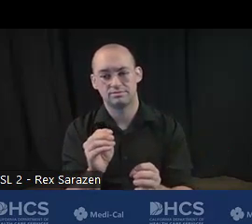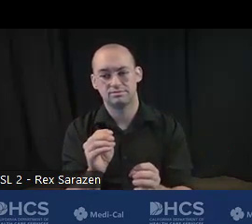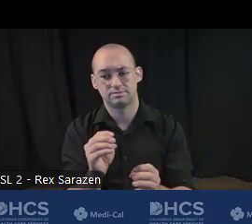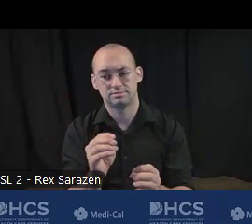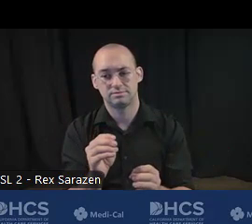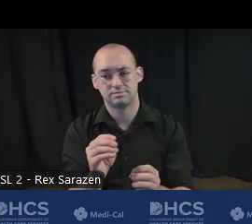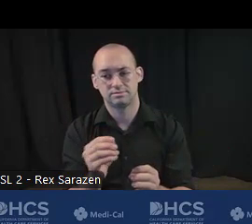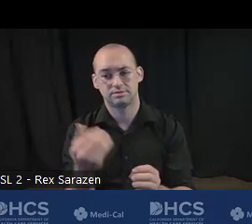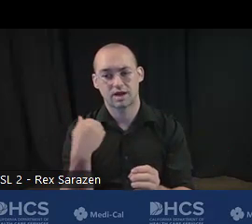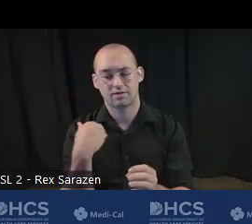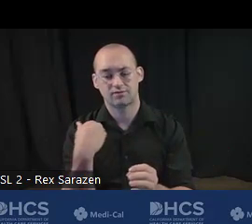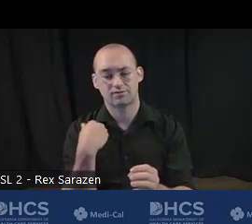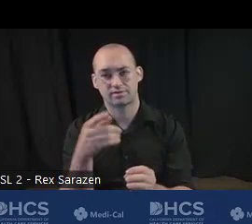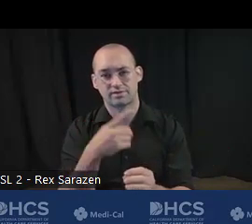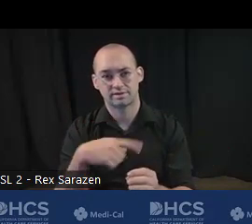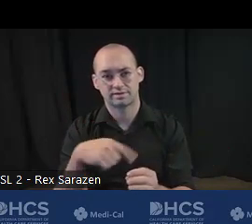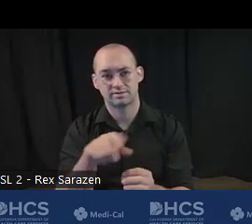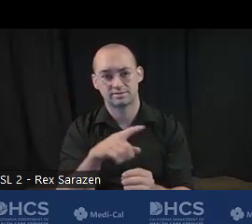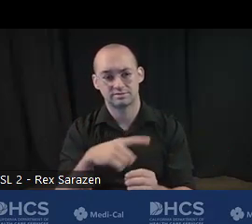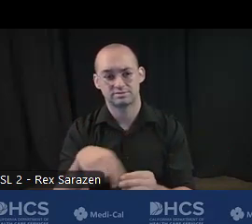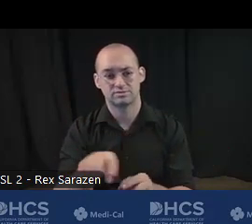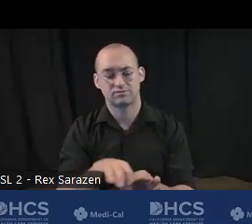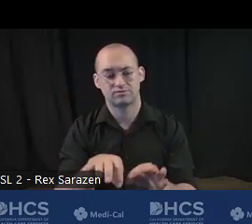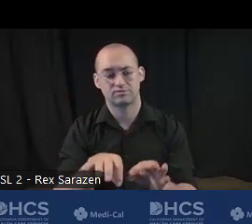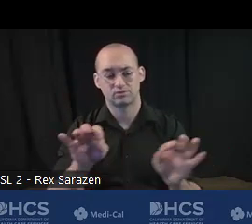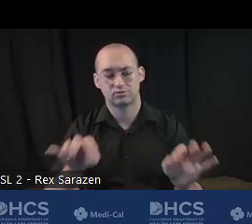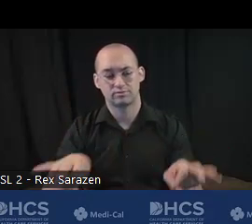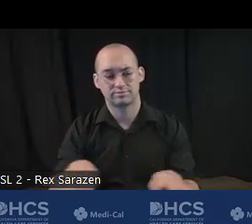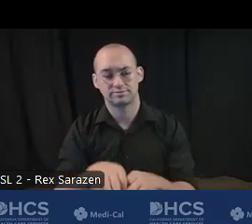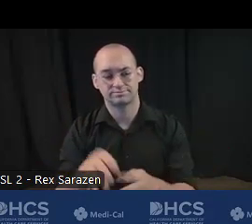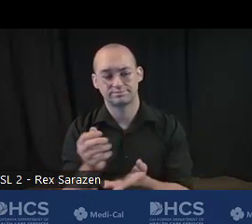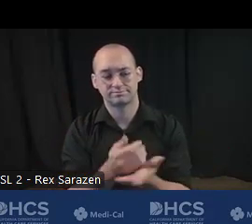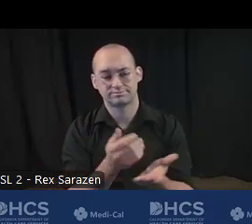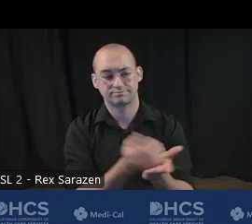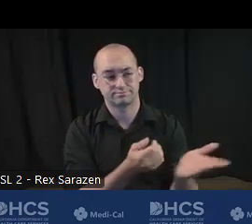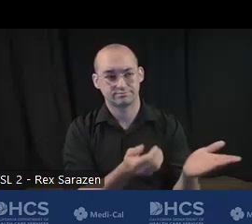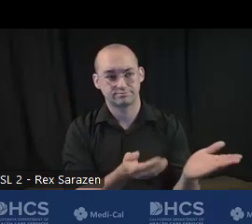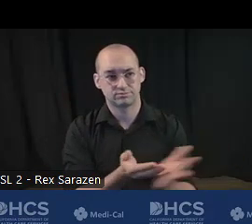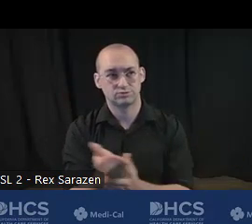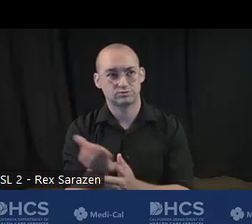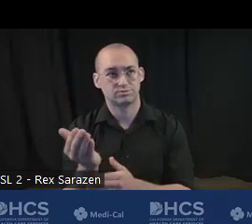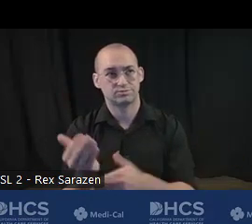having those forums for receiving feedback throughout the process. Next slide.